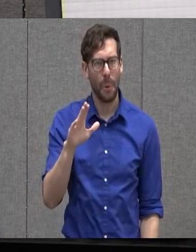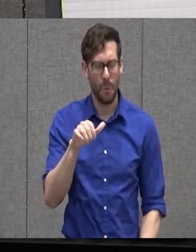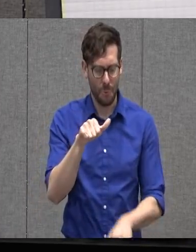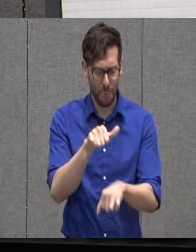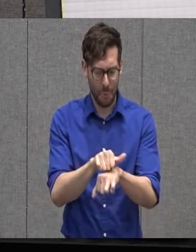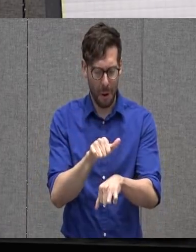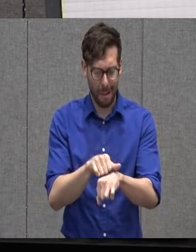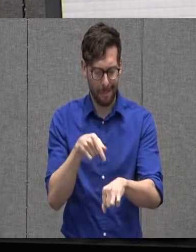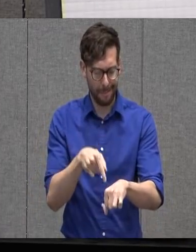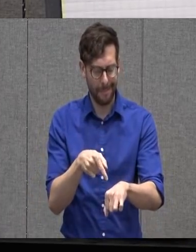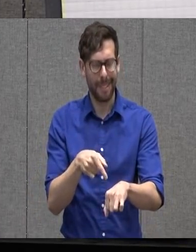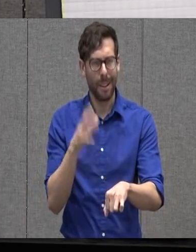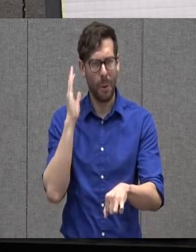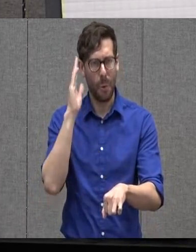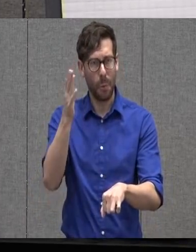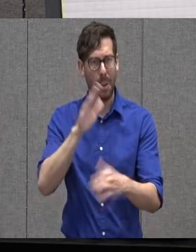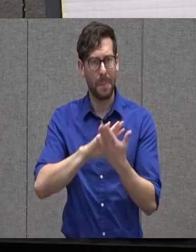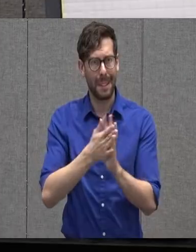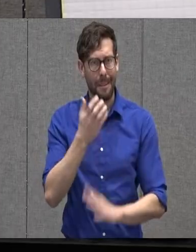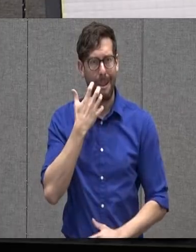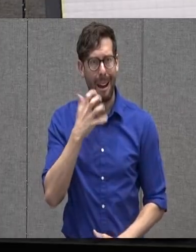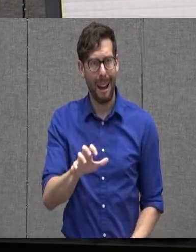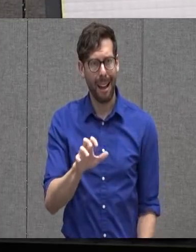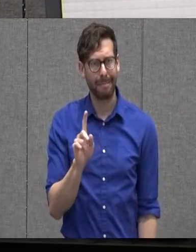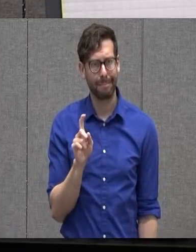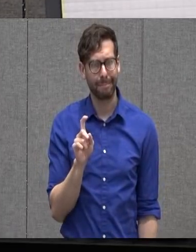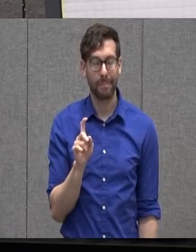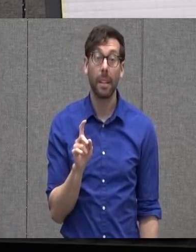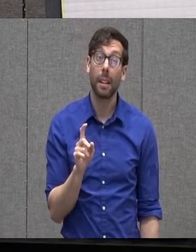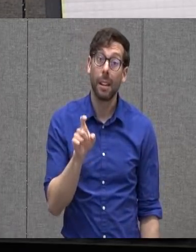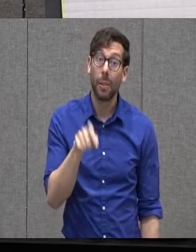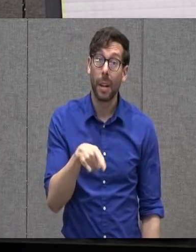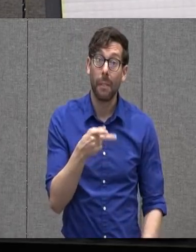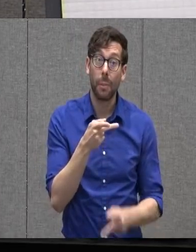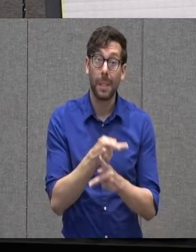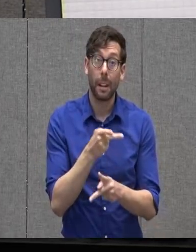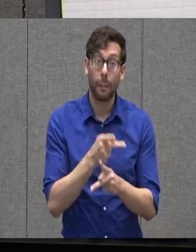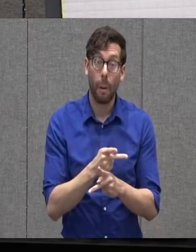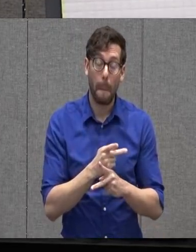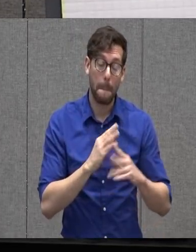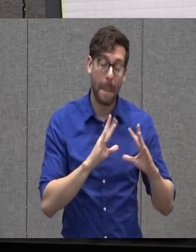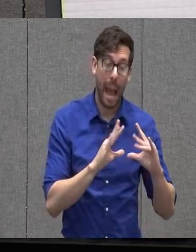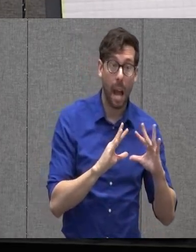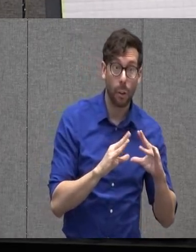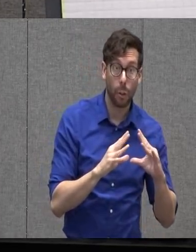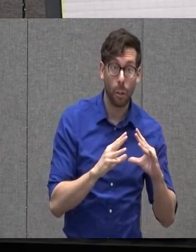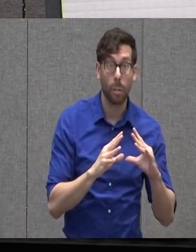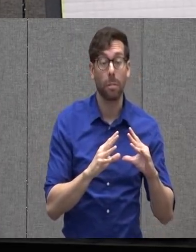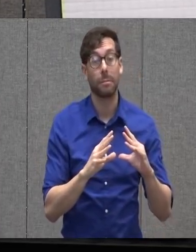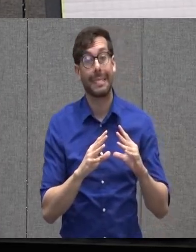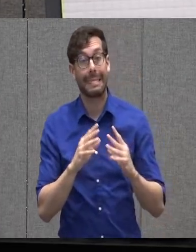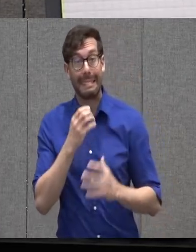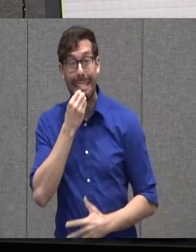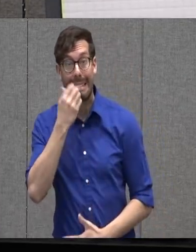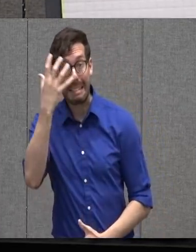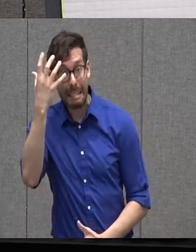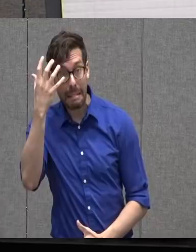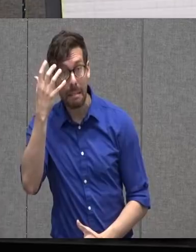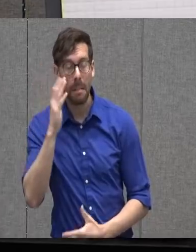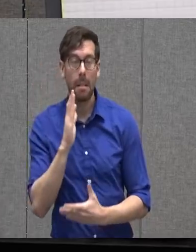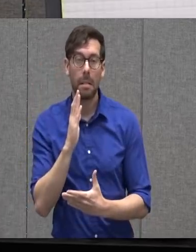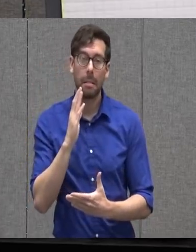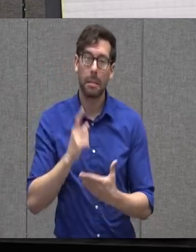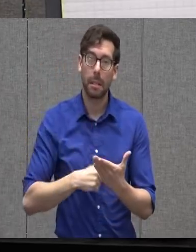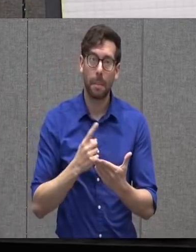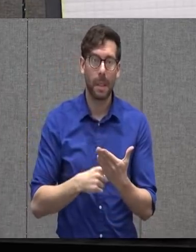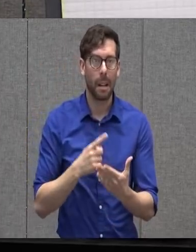not. And we need to be careful when we talk about heat and matter, because some things we might not be able to tell that it